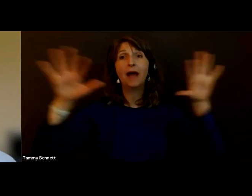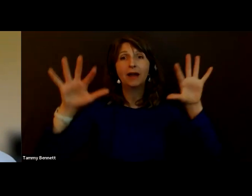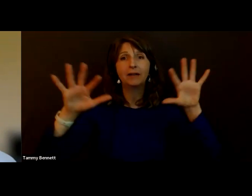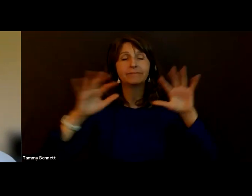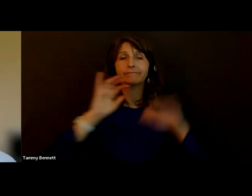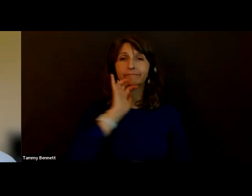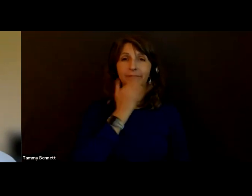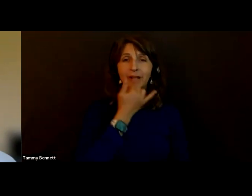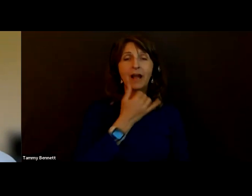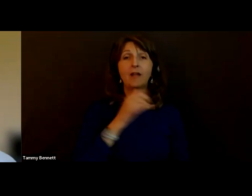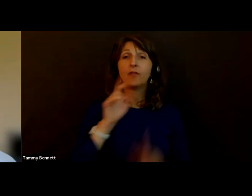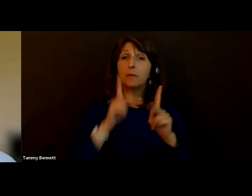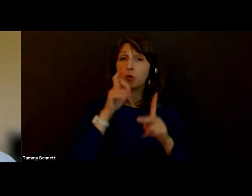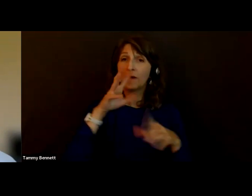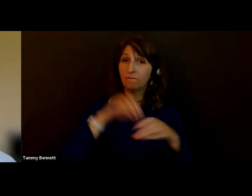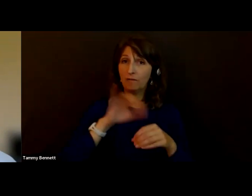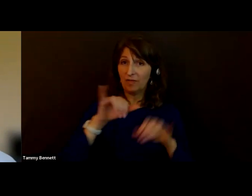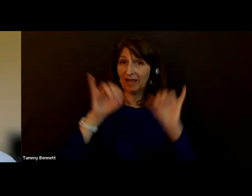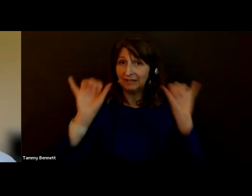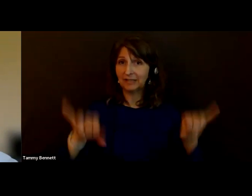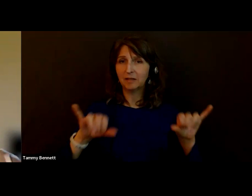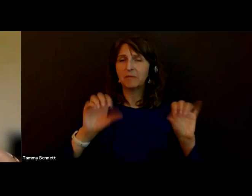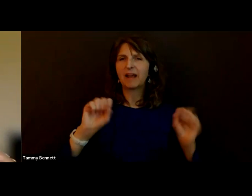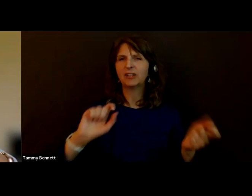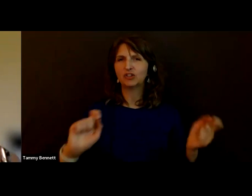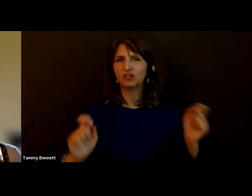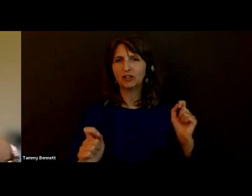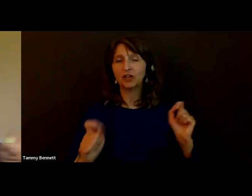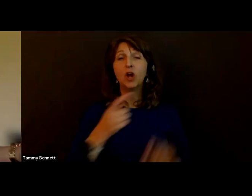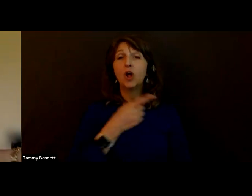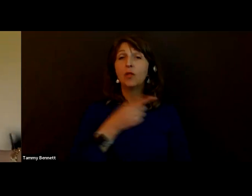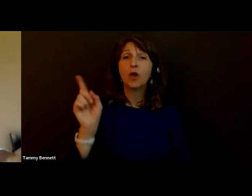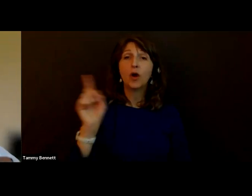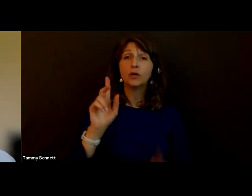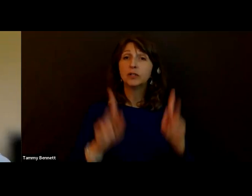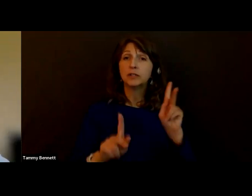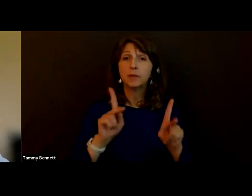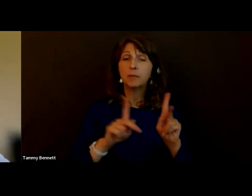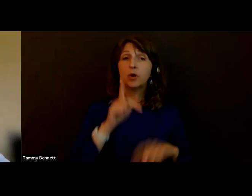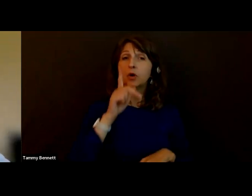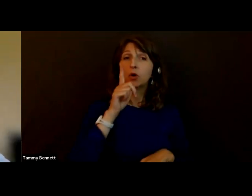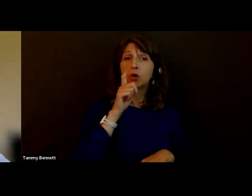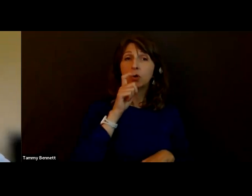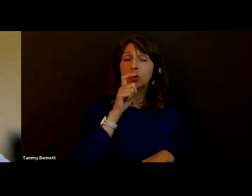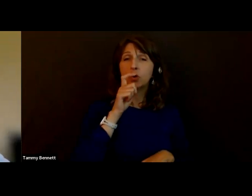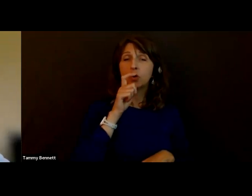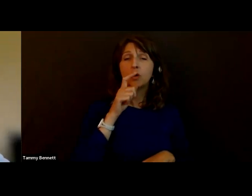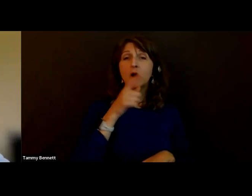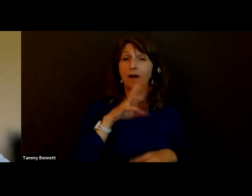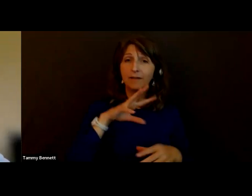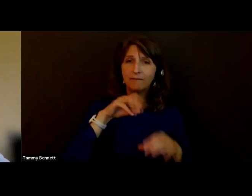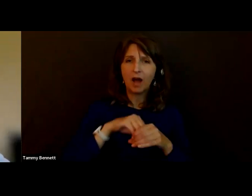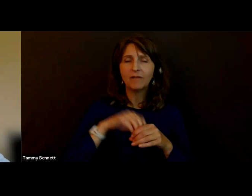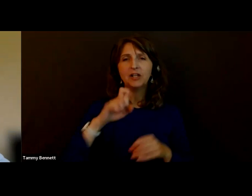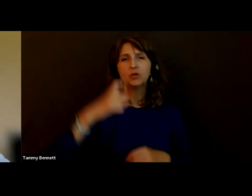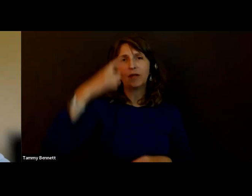a change. The people that are already in the positions that are the door holders need to pull the doors open and be willing to examine their own